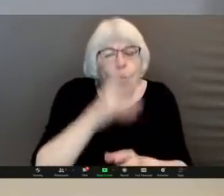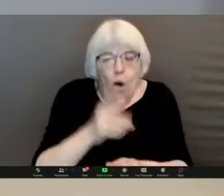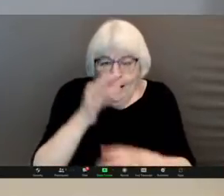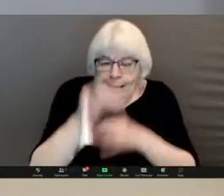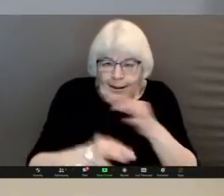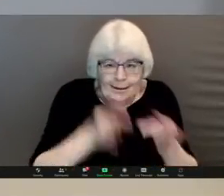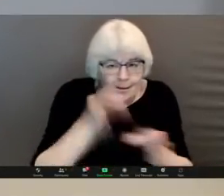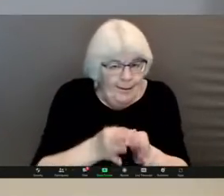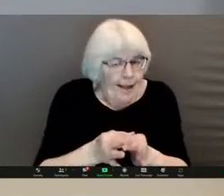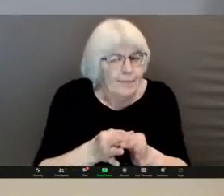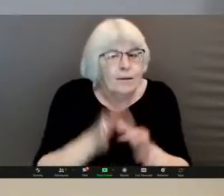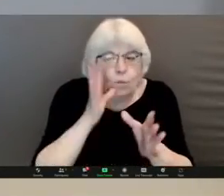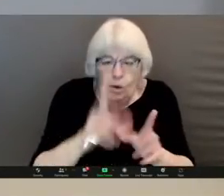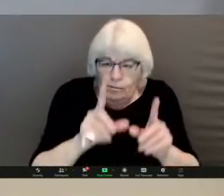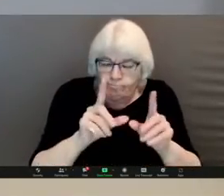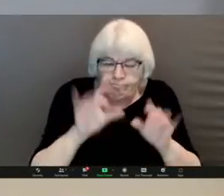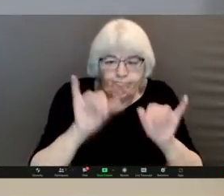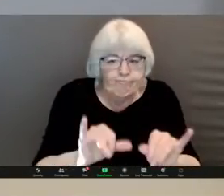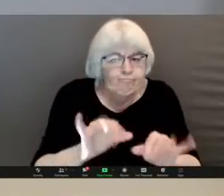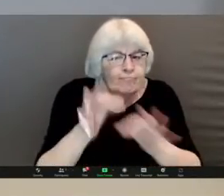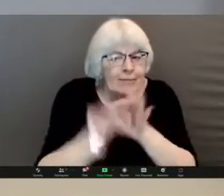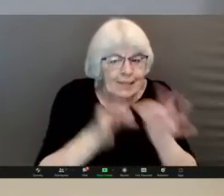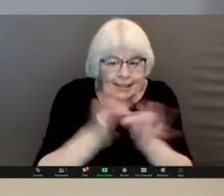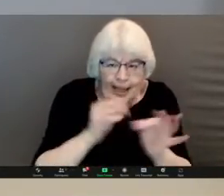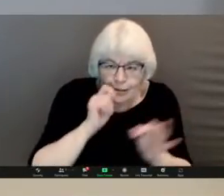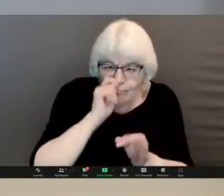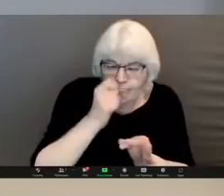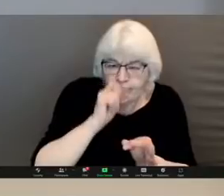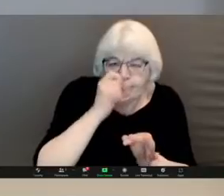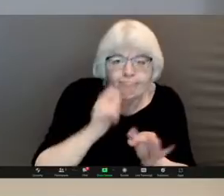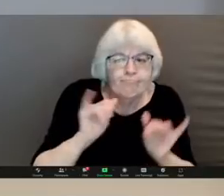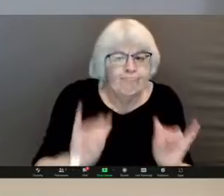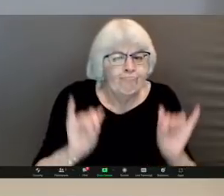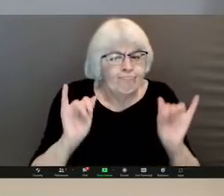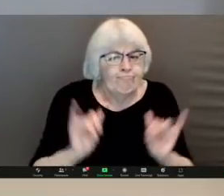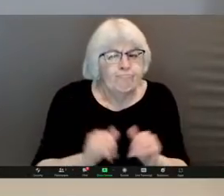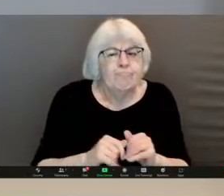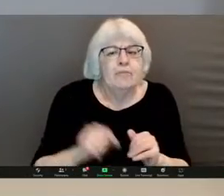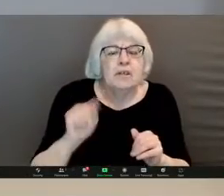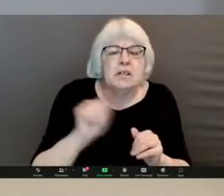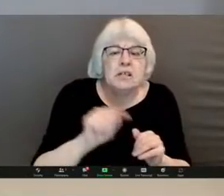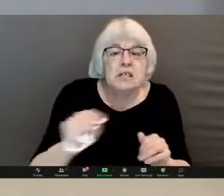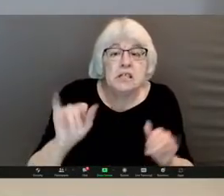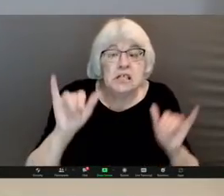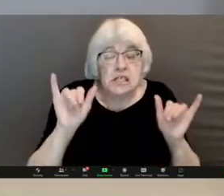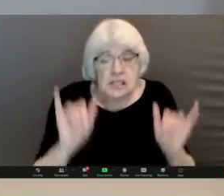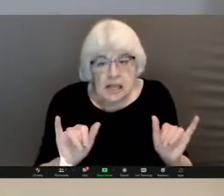there would be some people for maybe an hour or two who were still